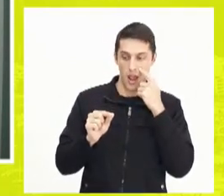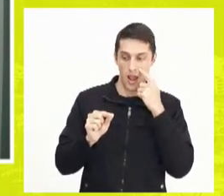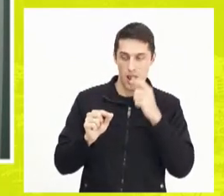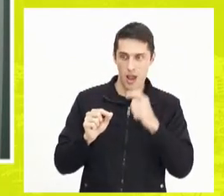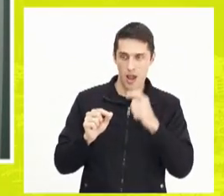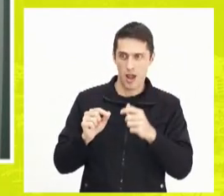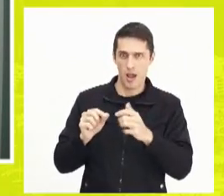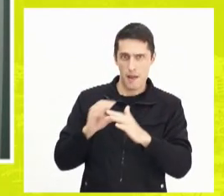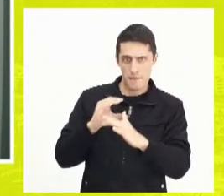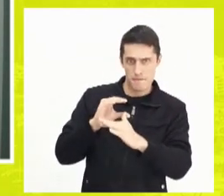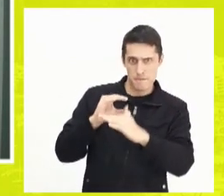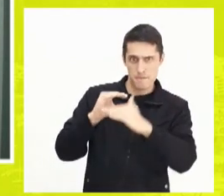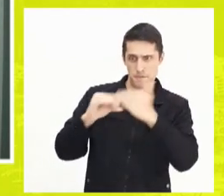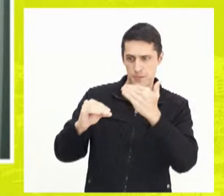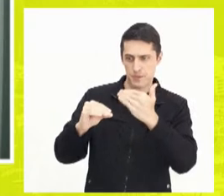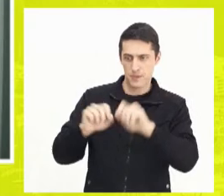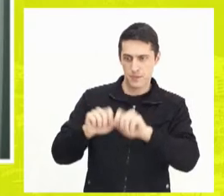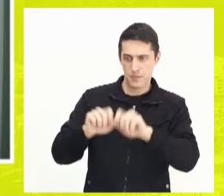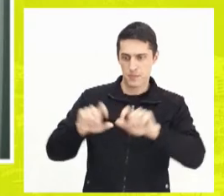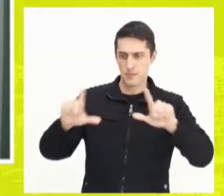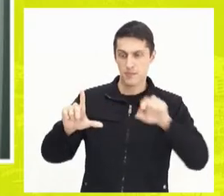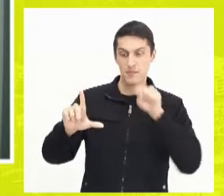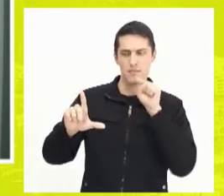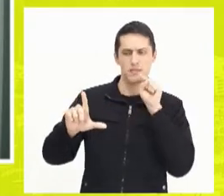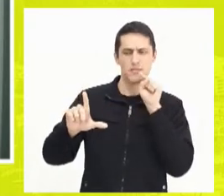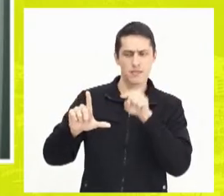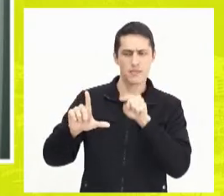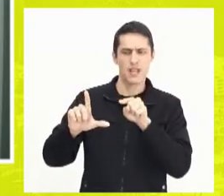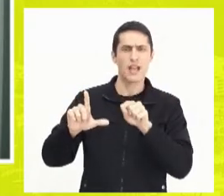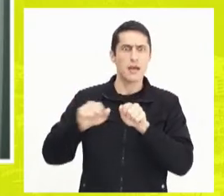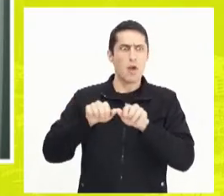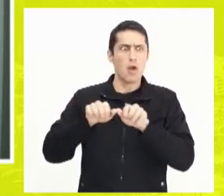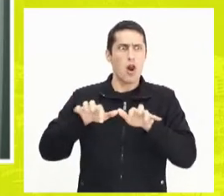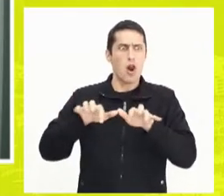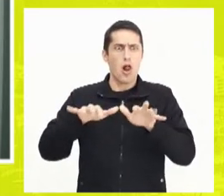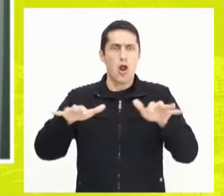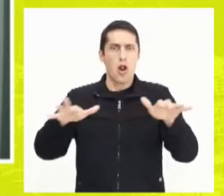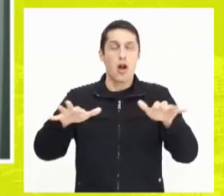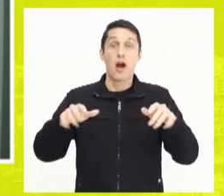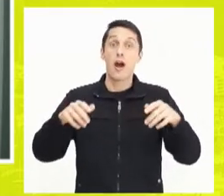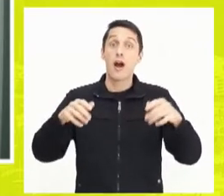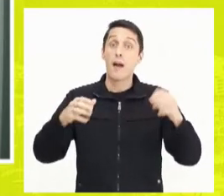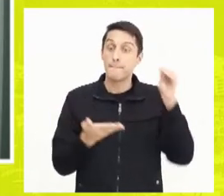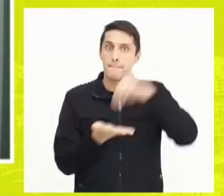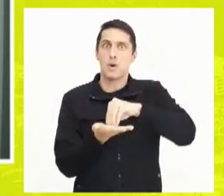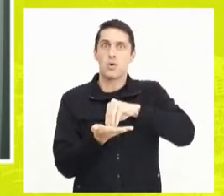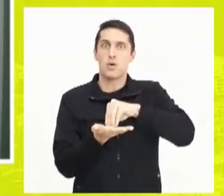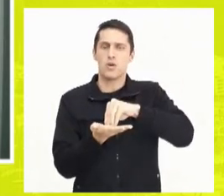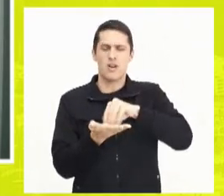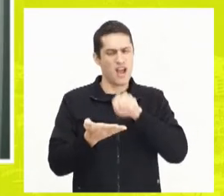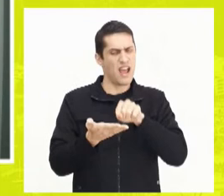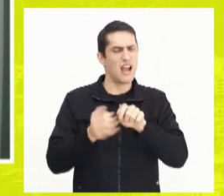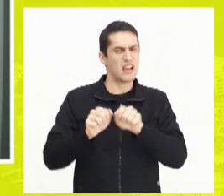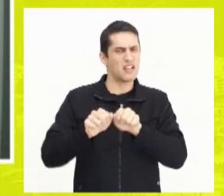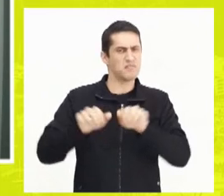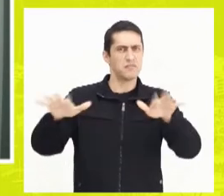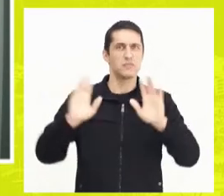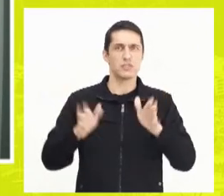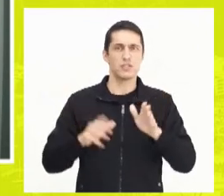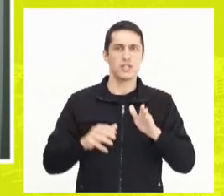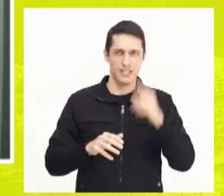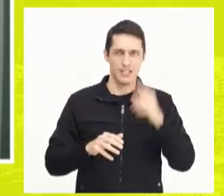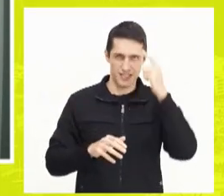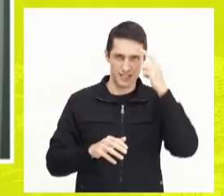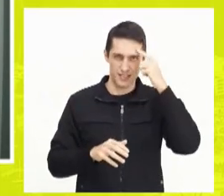users of the platforms they can actually uh tick some messages